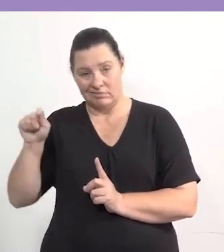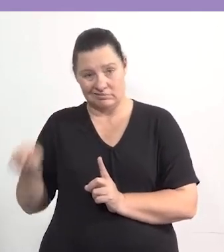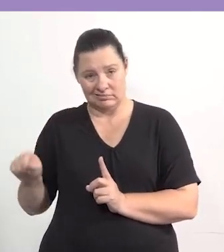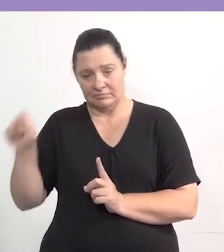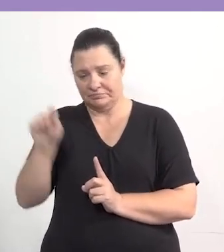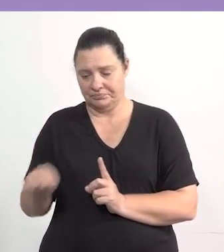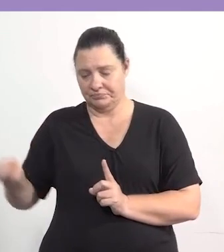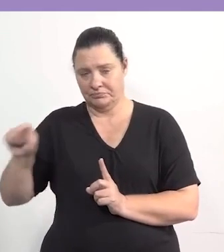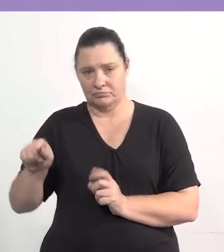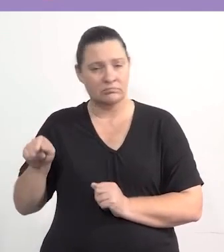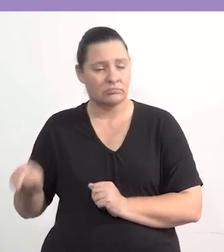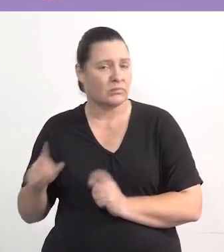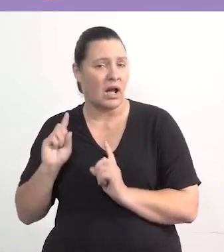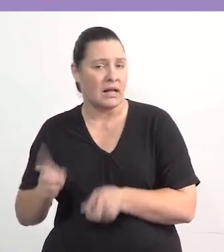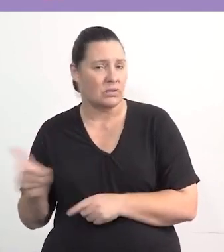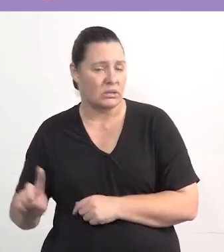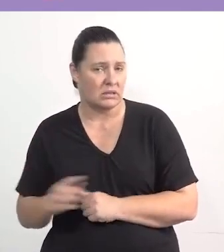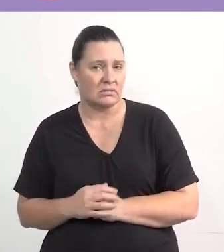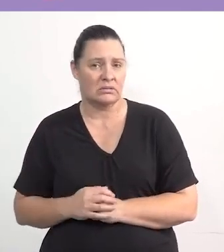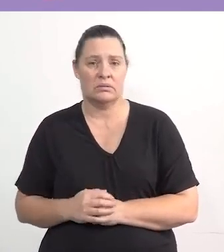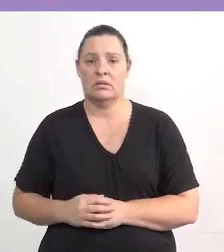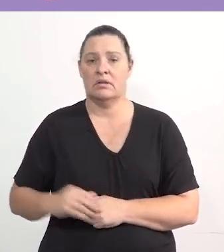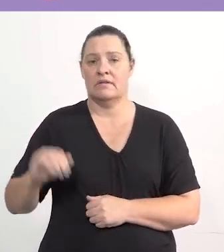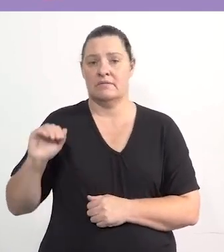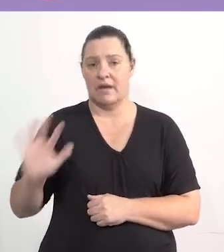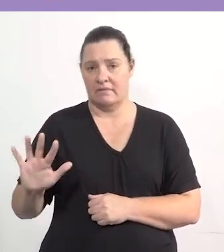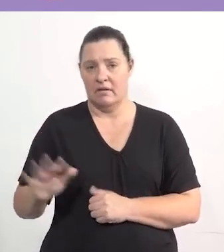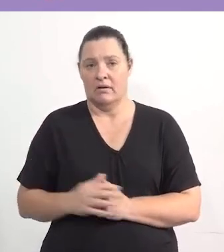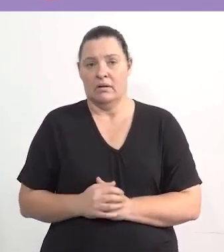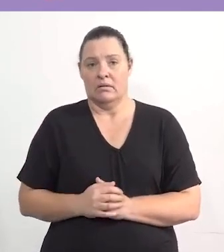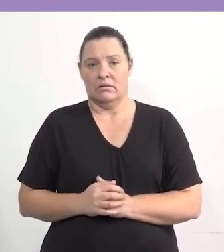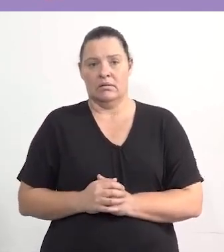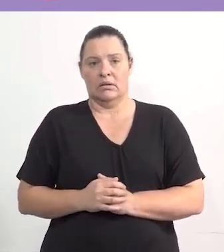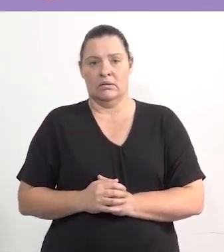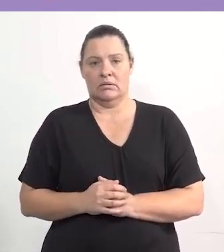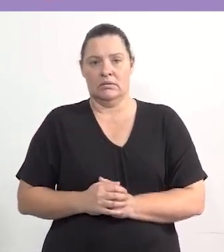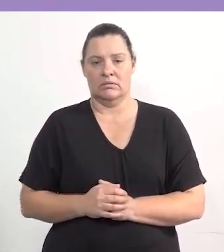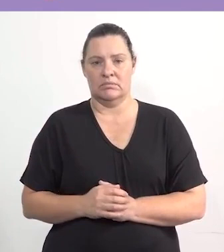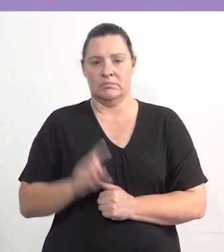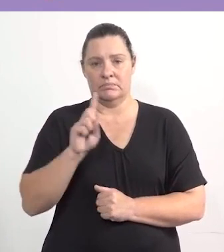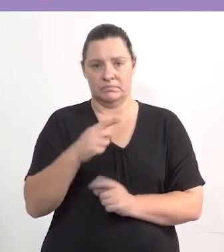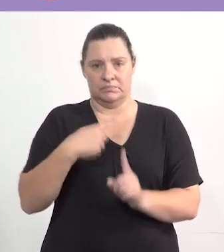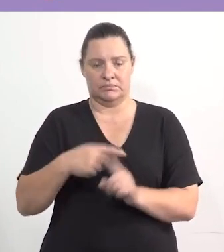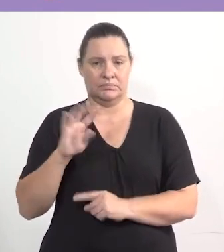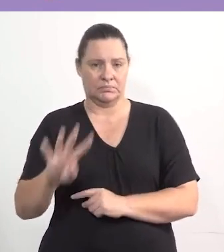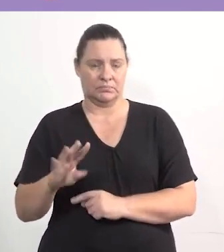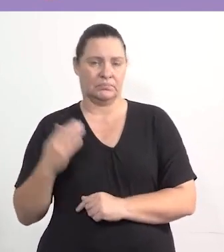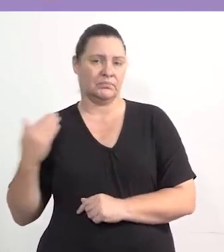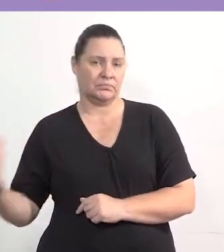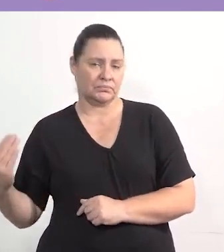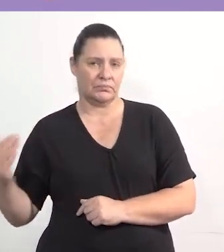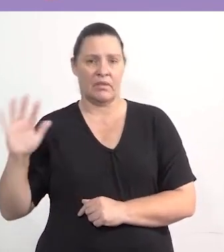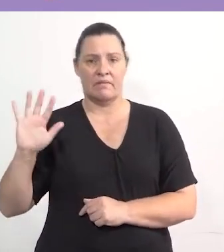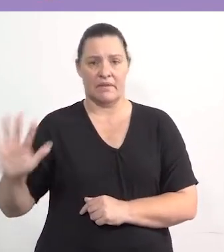4 spaces to the right. What is my answer? My answer is going to be 5. So 1 plus 4, we move to the right,